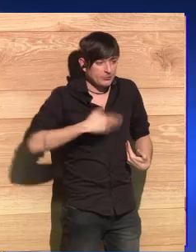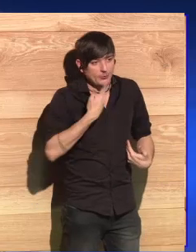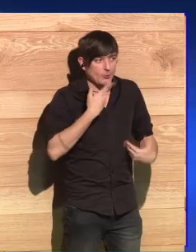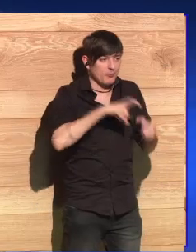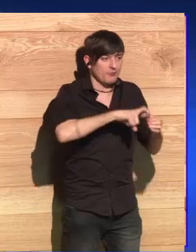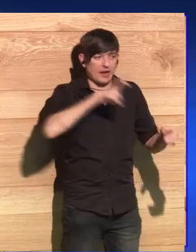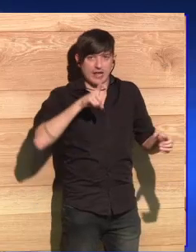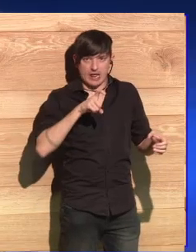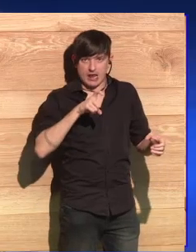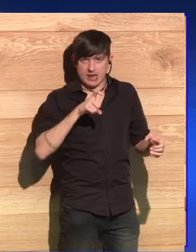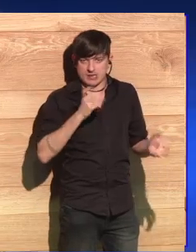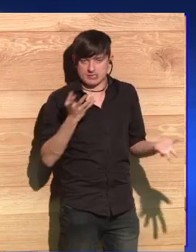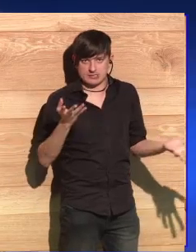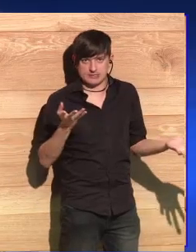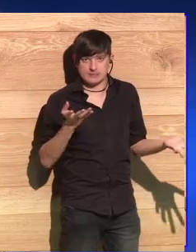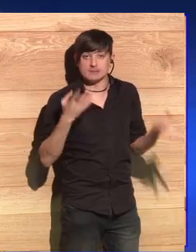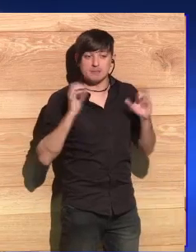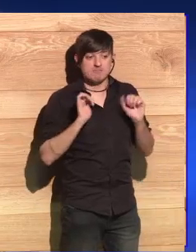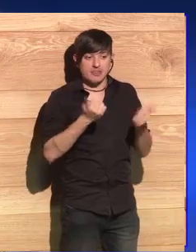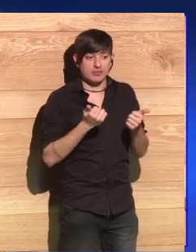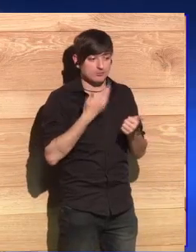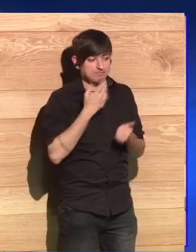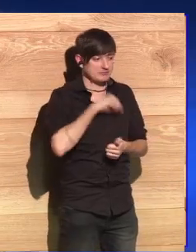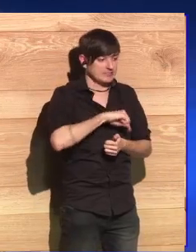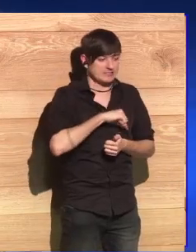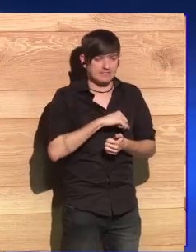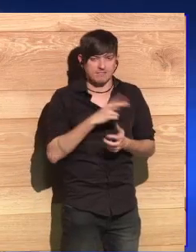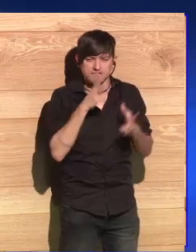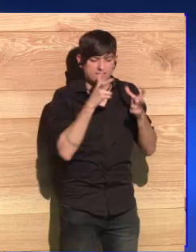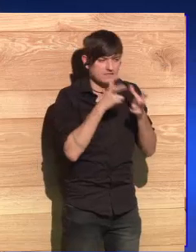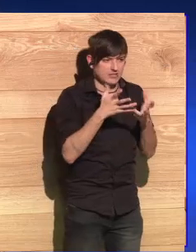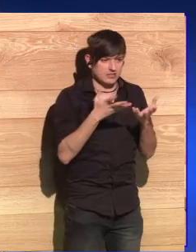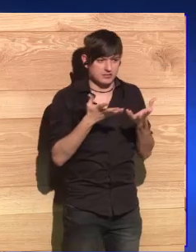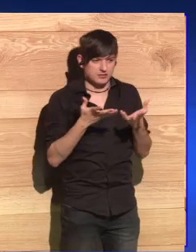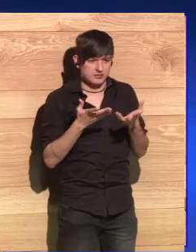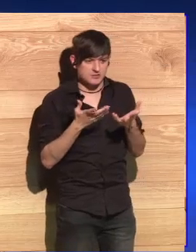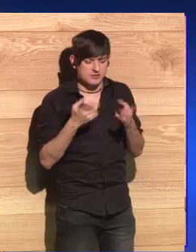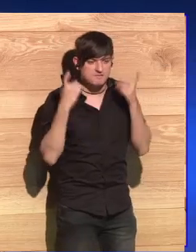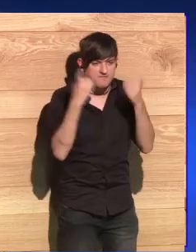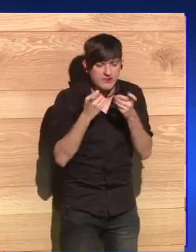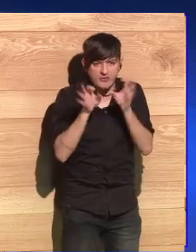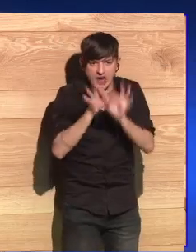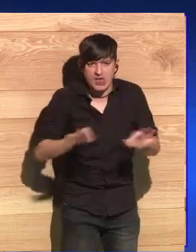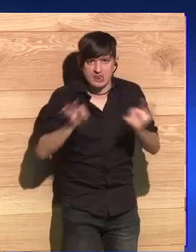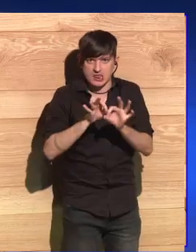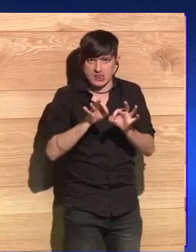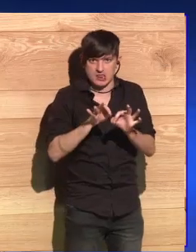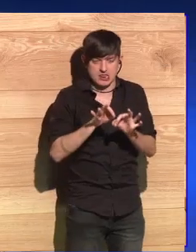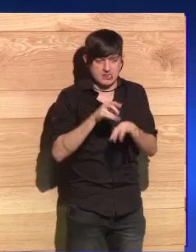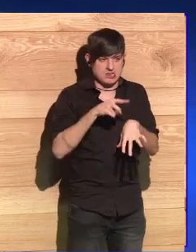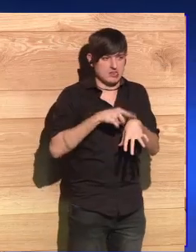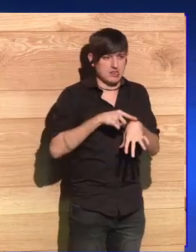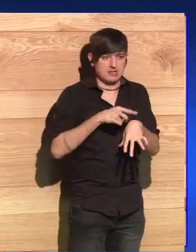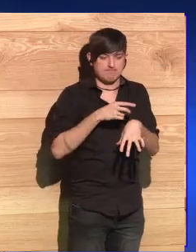the effort that's required to communicate to others, whether it's in